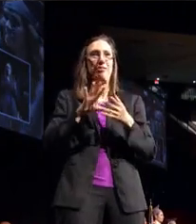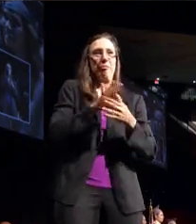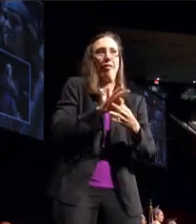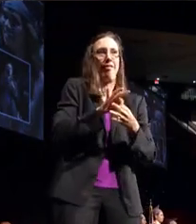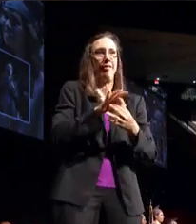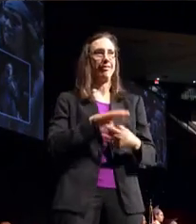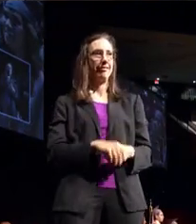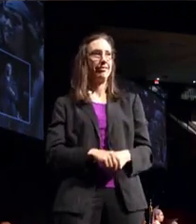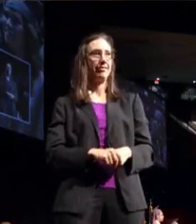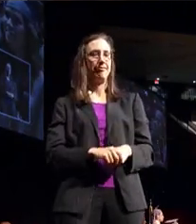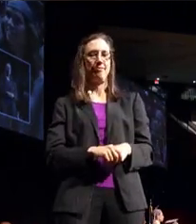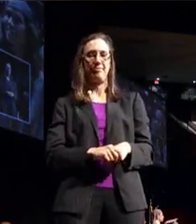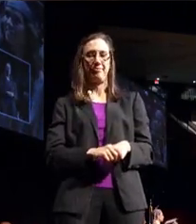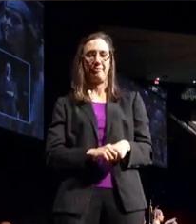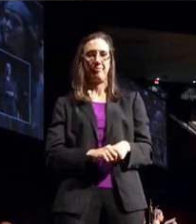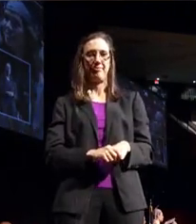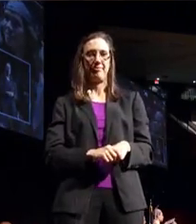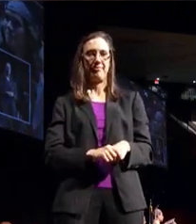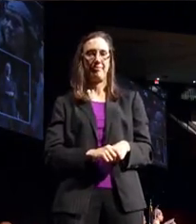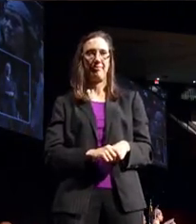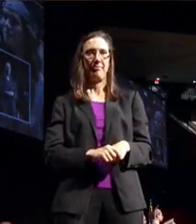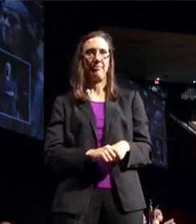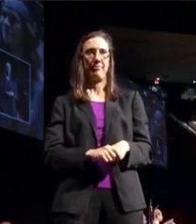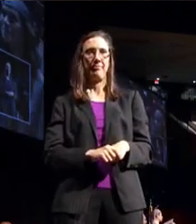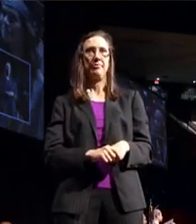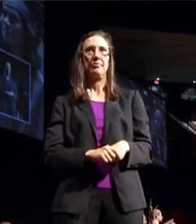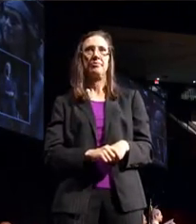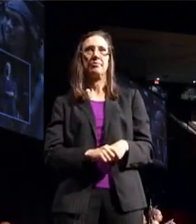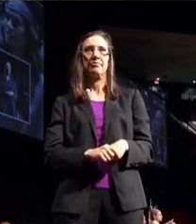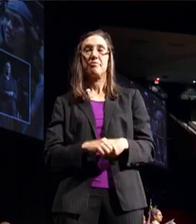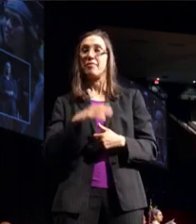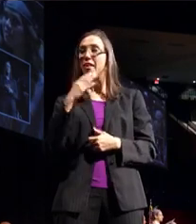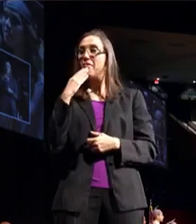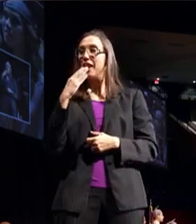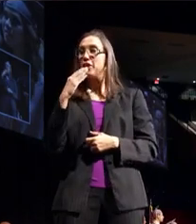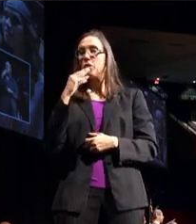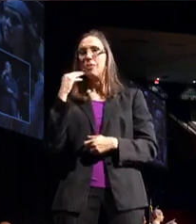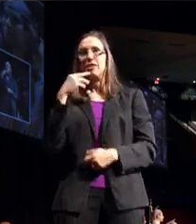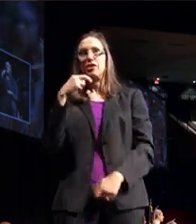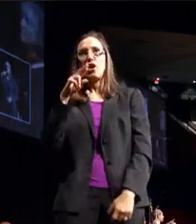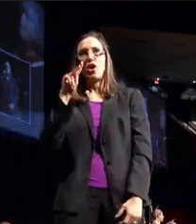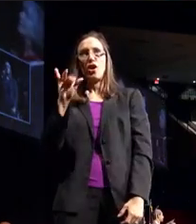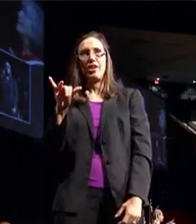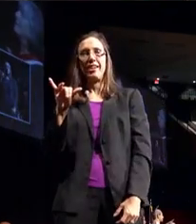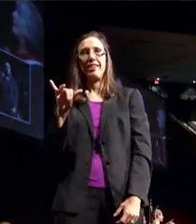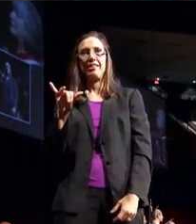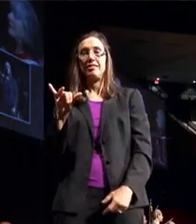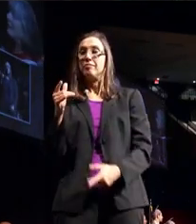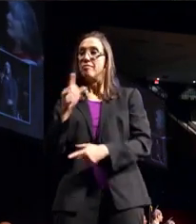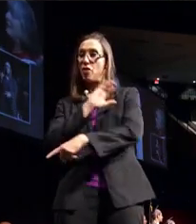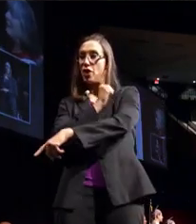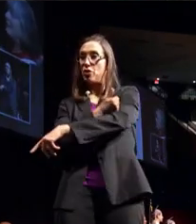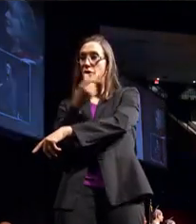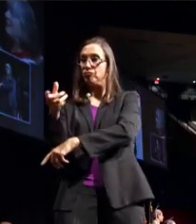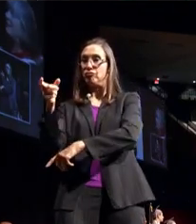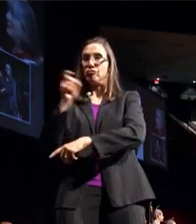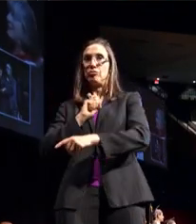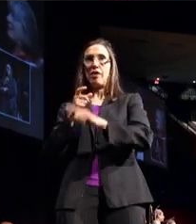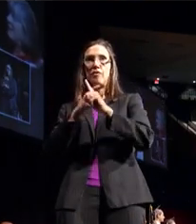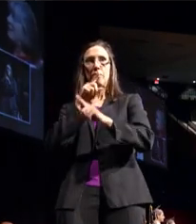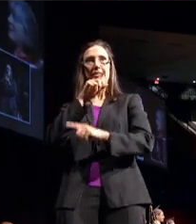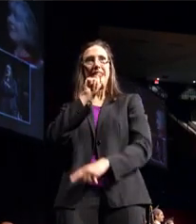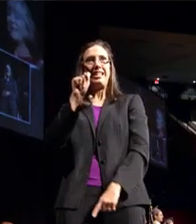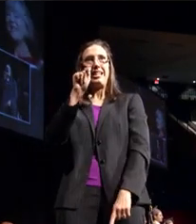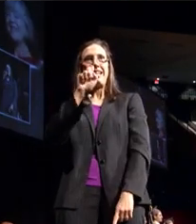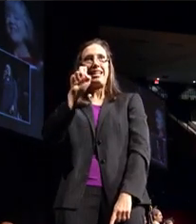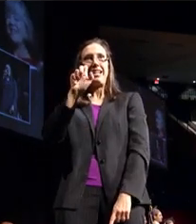pertaining thereunto. Thank you, Ms. Hardy. By the authority vested in me by the Texas